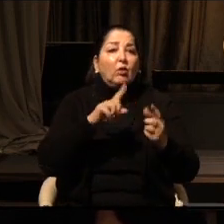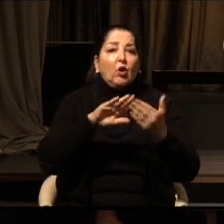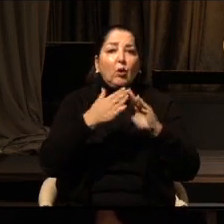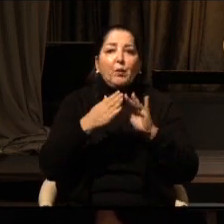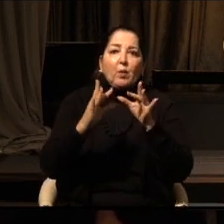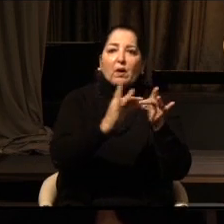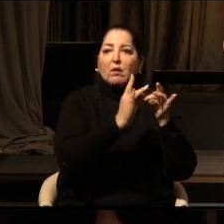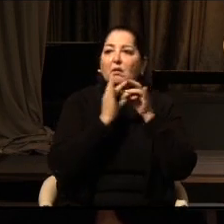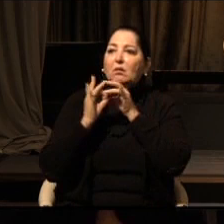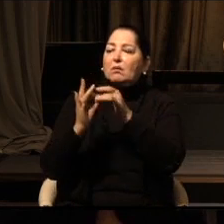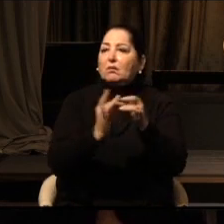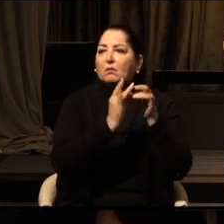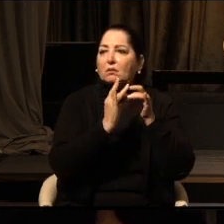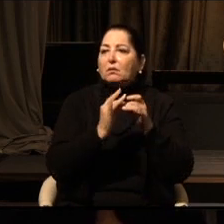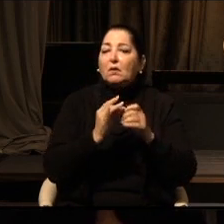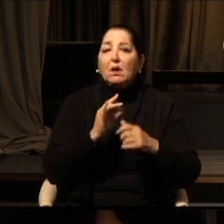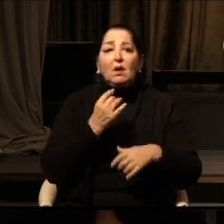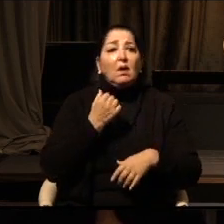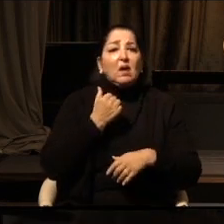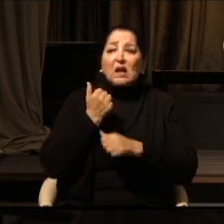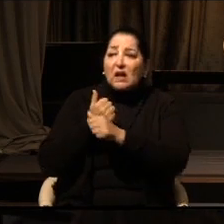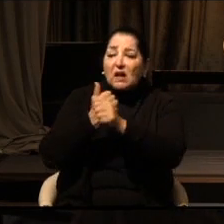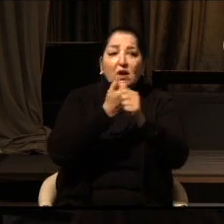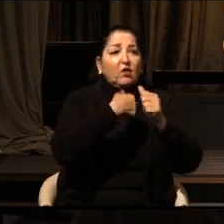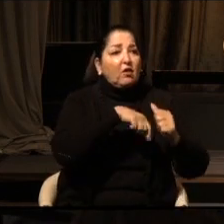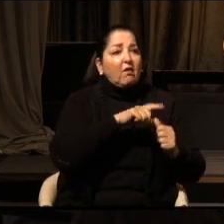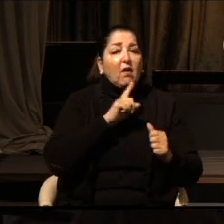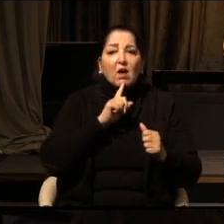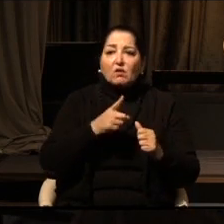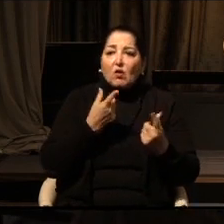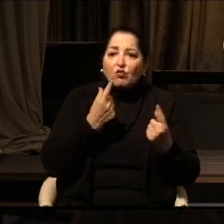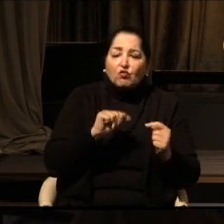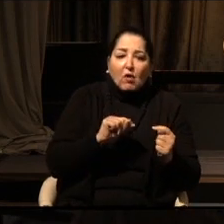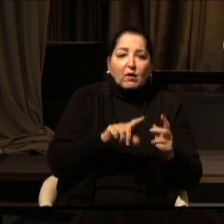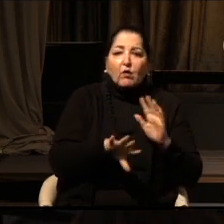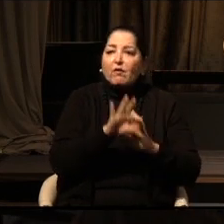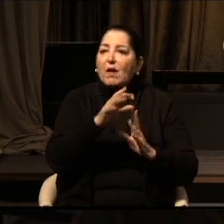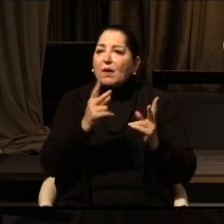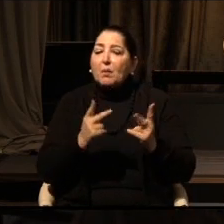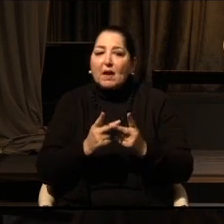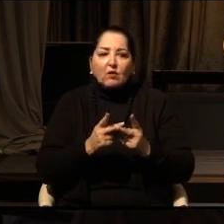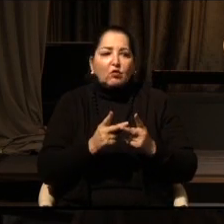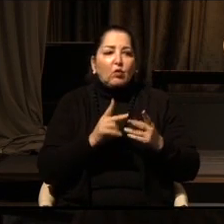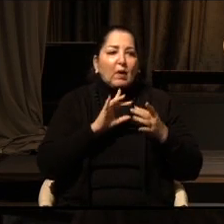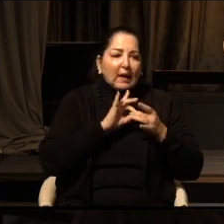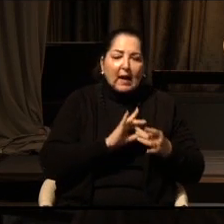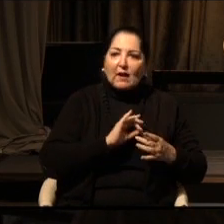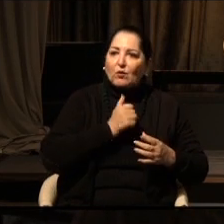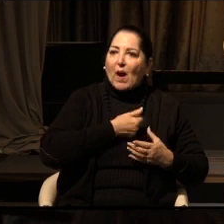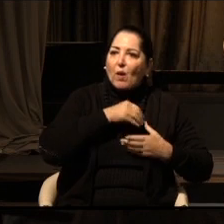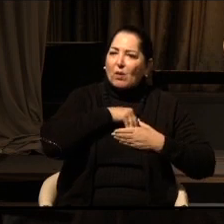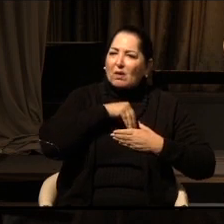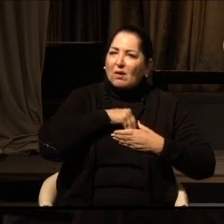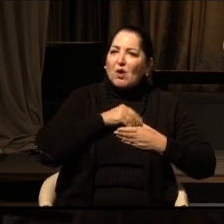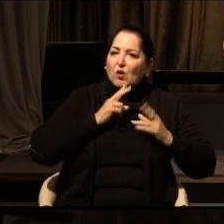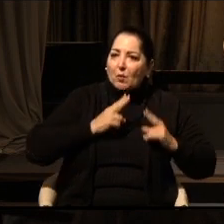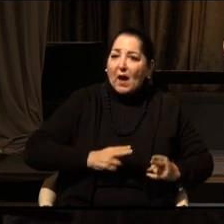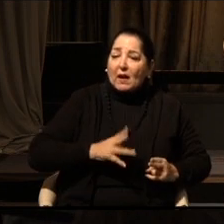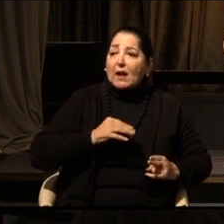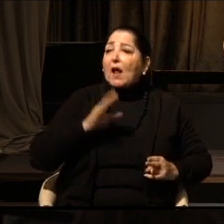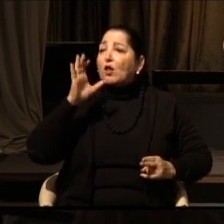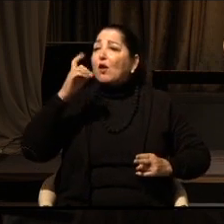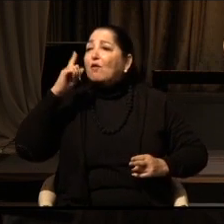We're all navigating that place of trying to stay connected to our humanity and hoping to find the humanity in